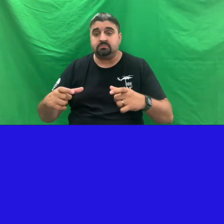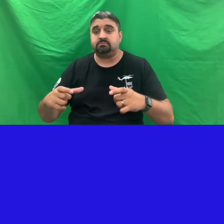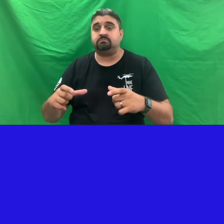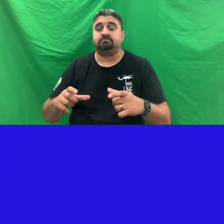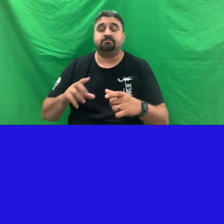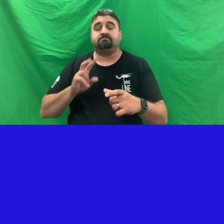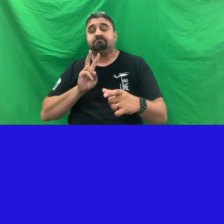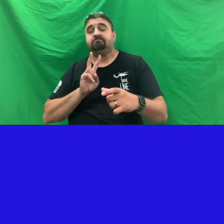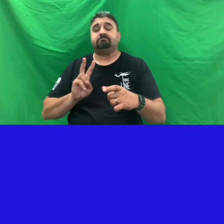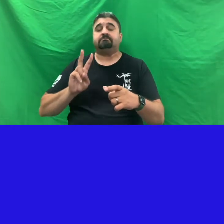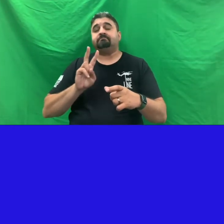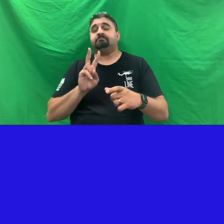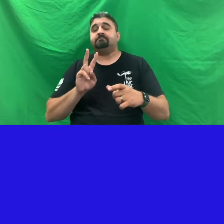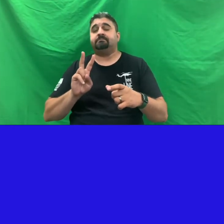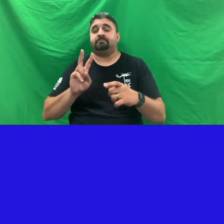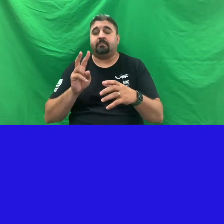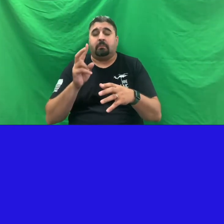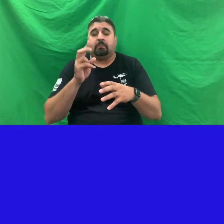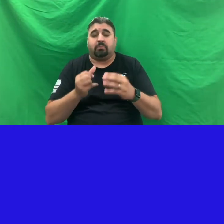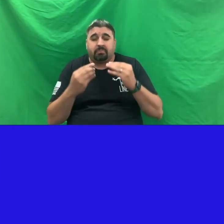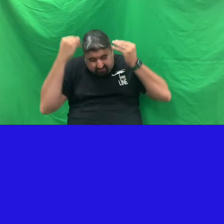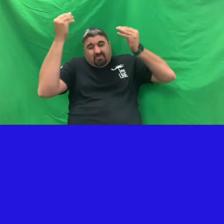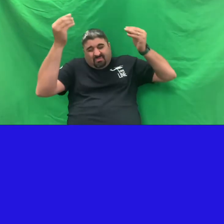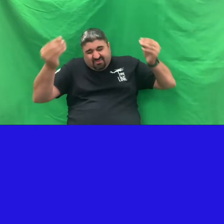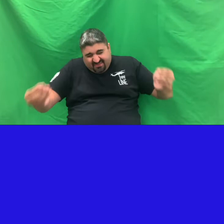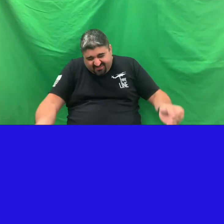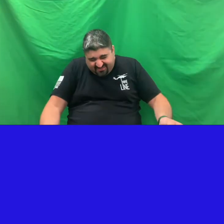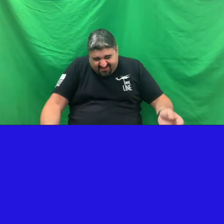Then he fell into a hole.